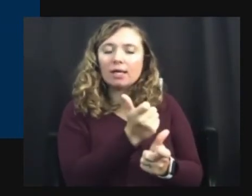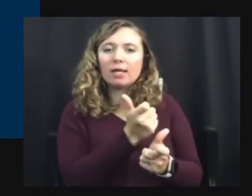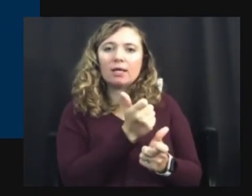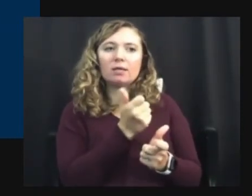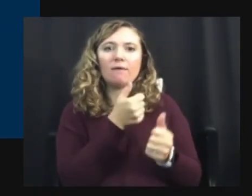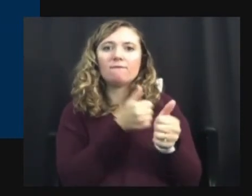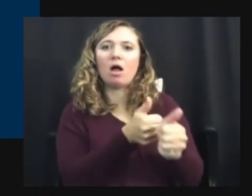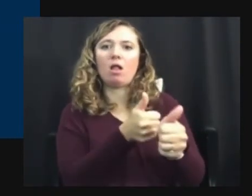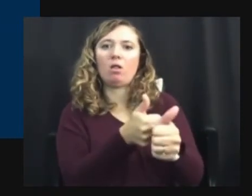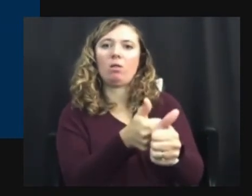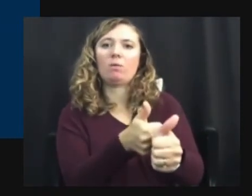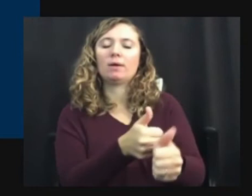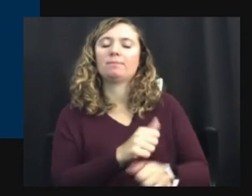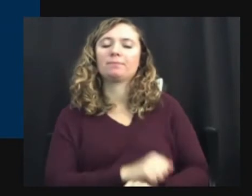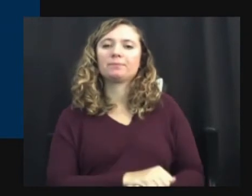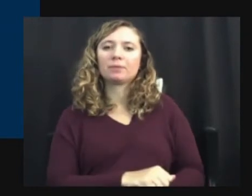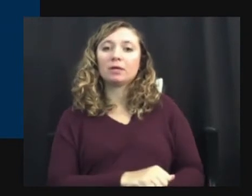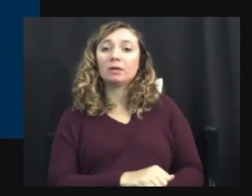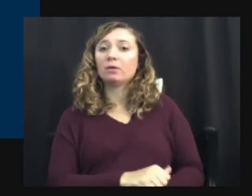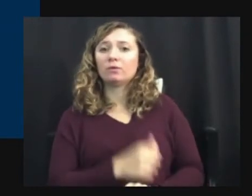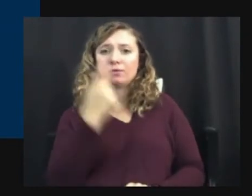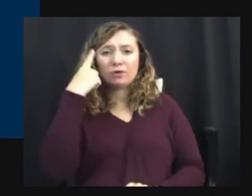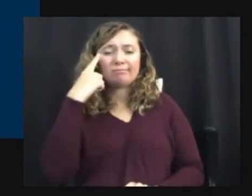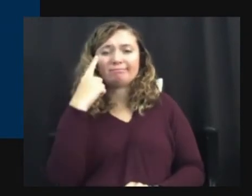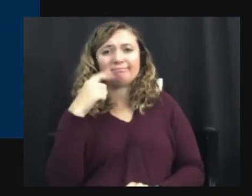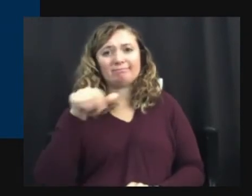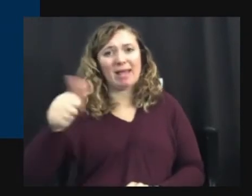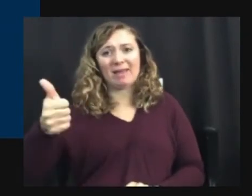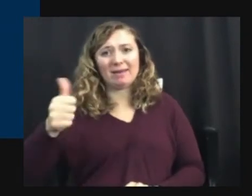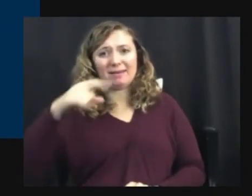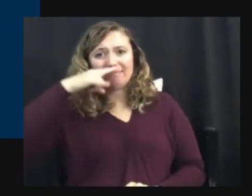And just like you would with any child,